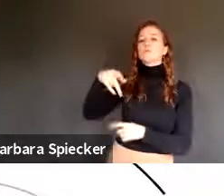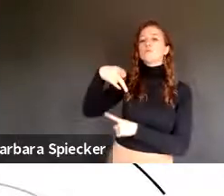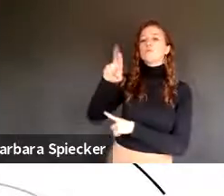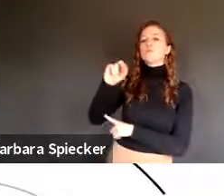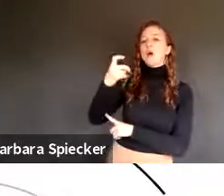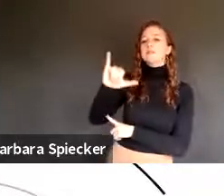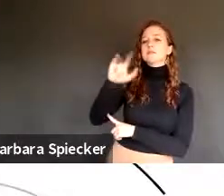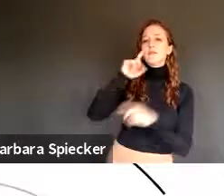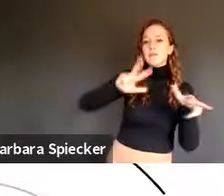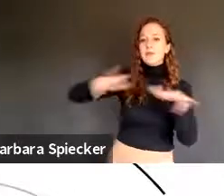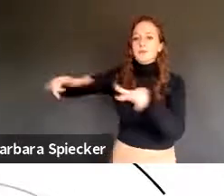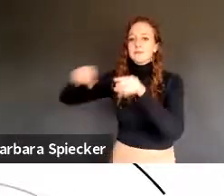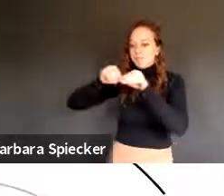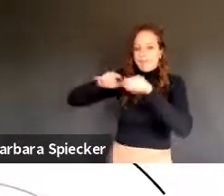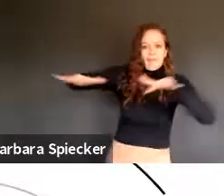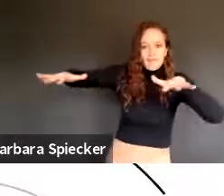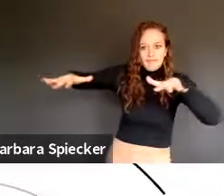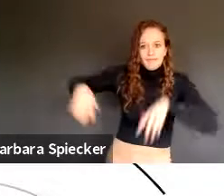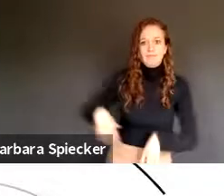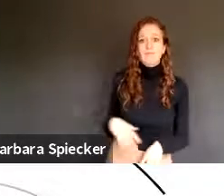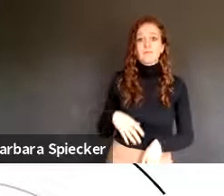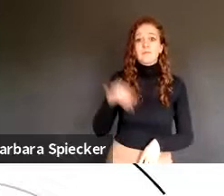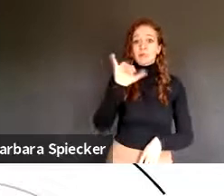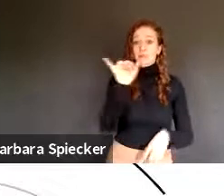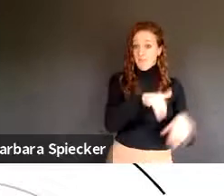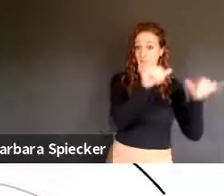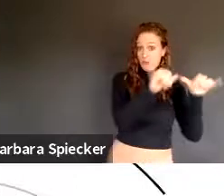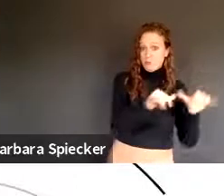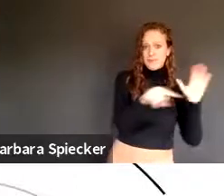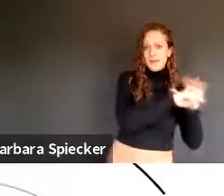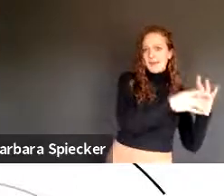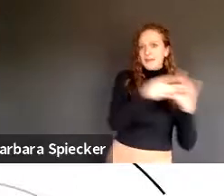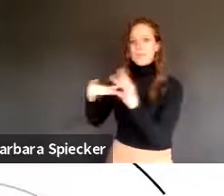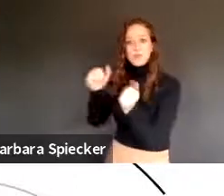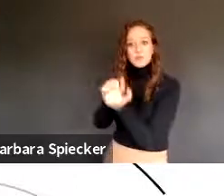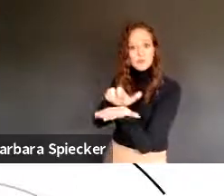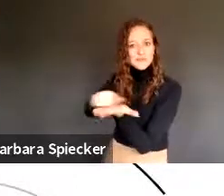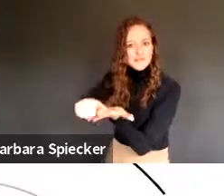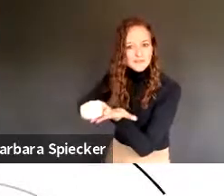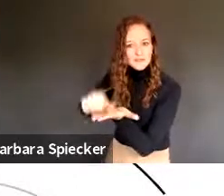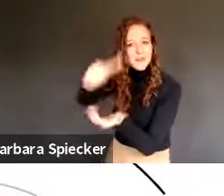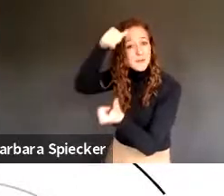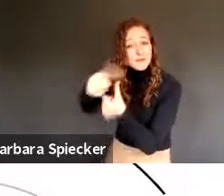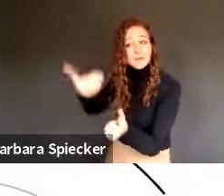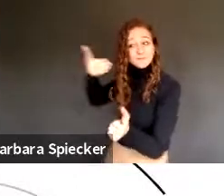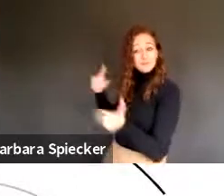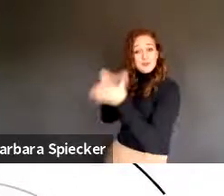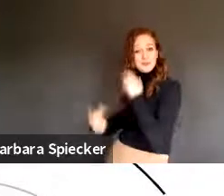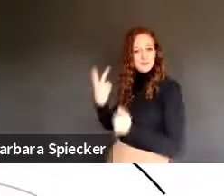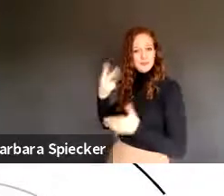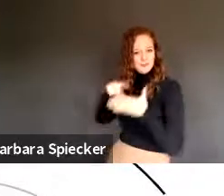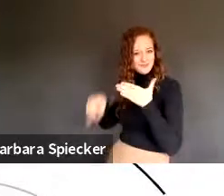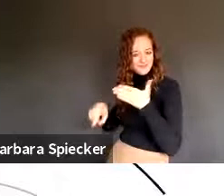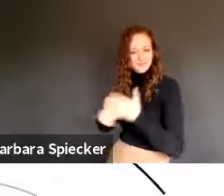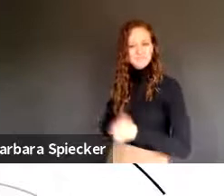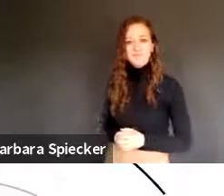beauty index. Also negatively affected by light availability, which in that case, I used chlorophyll A as a proxy